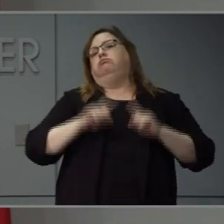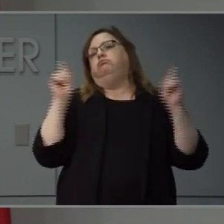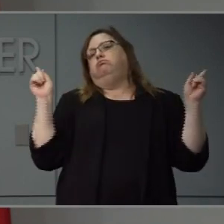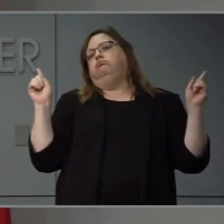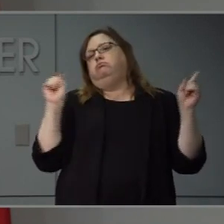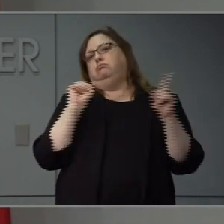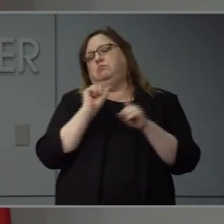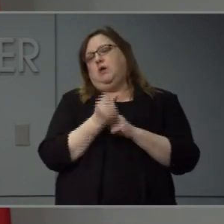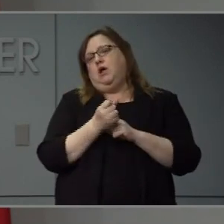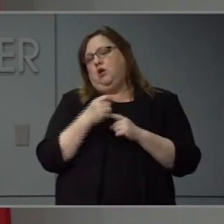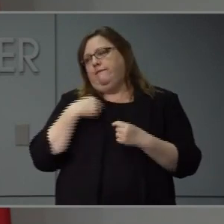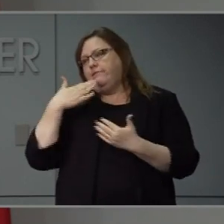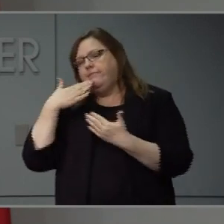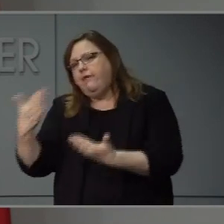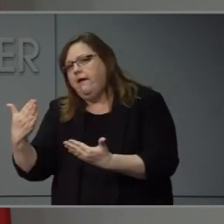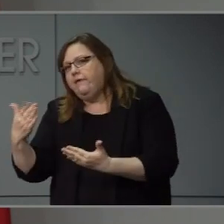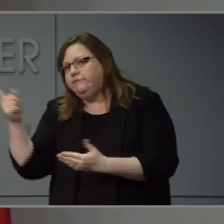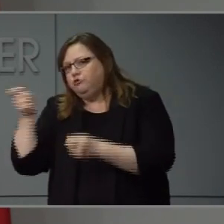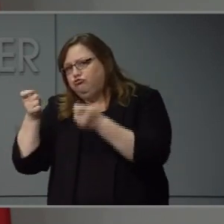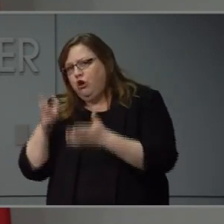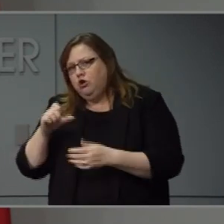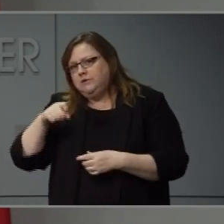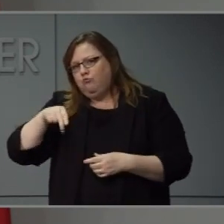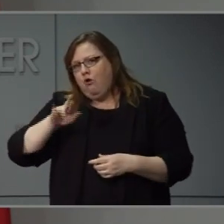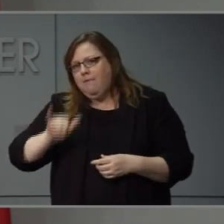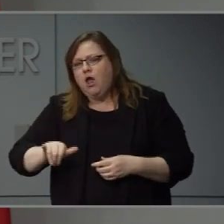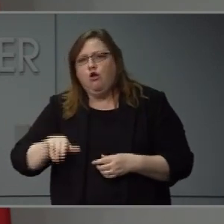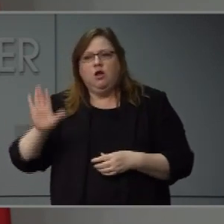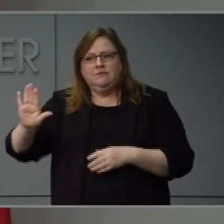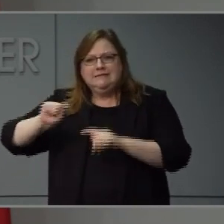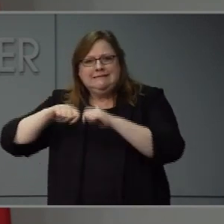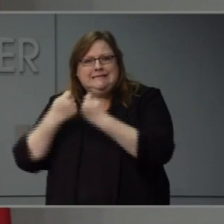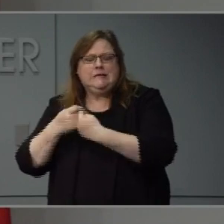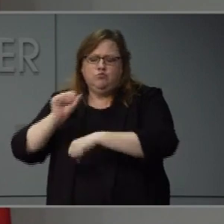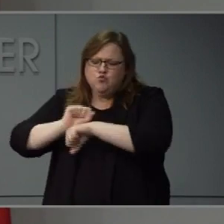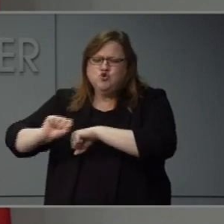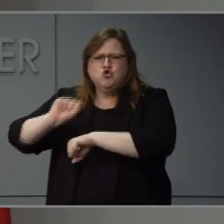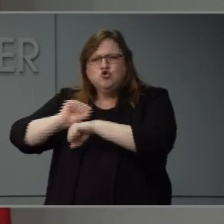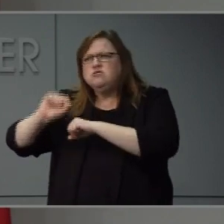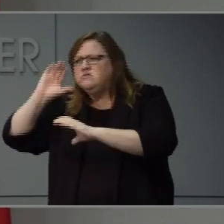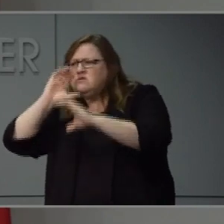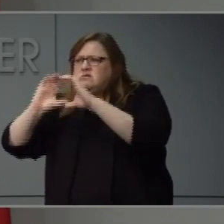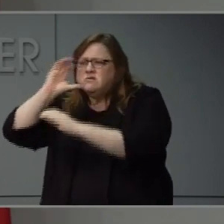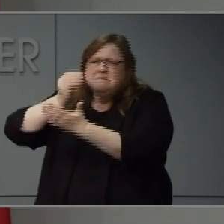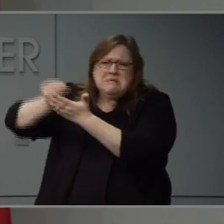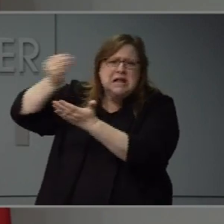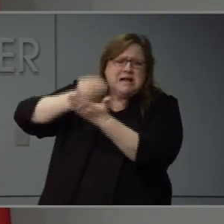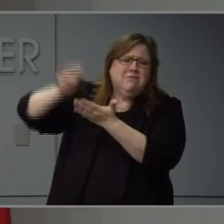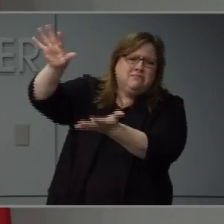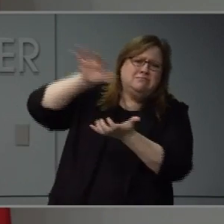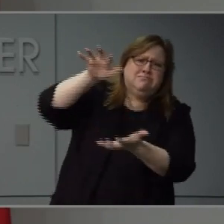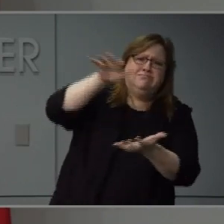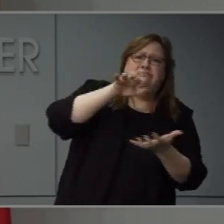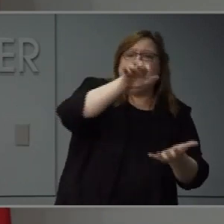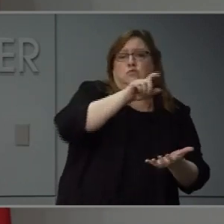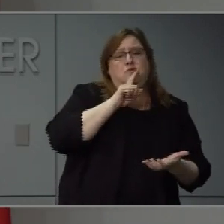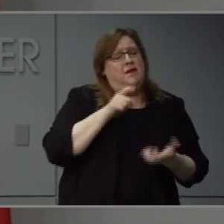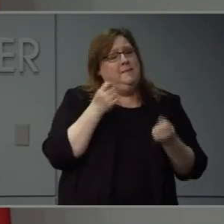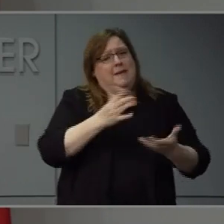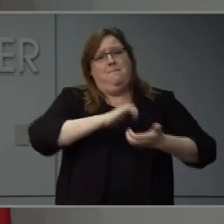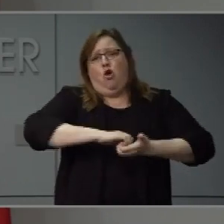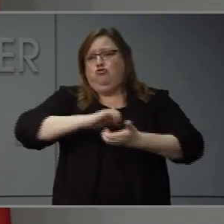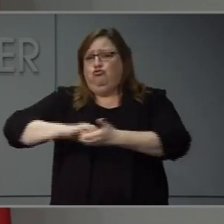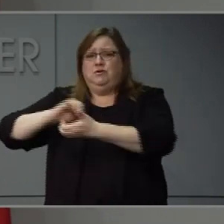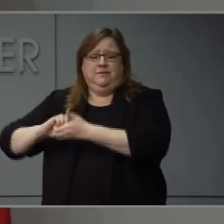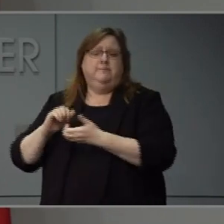Director Sprayberry and the team that's been working day and night on this. I think it's been a partnership on many fronts, and so we